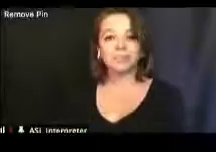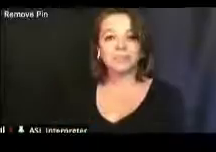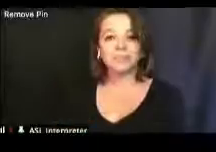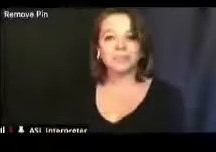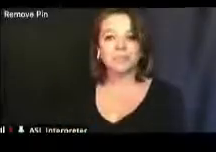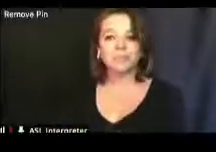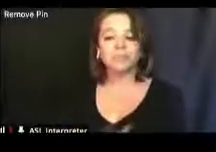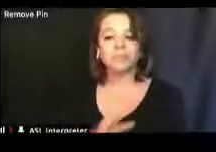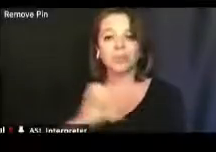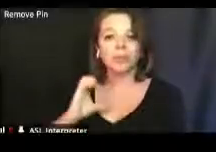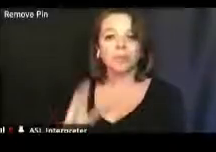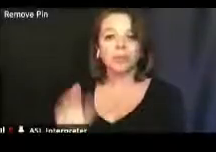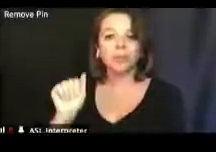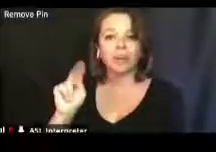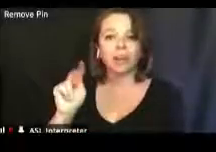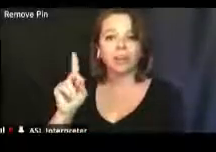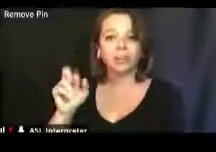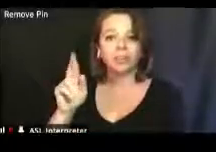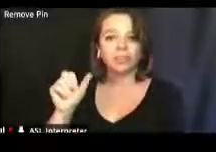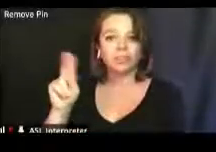Commissioner Anderson, Here.